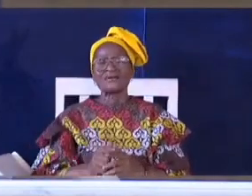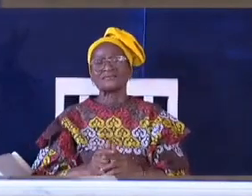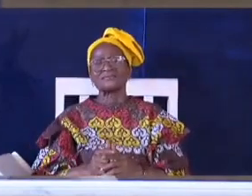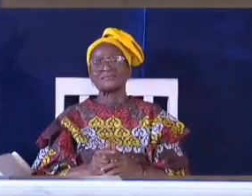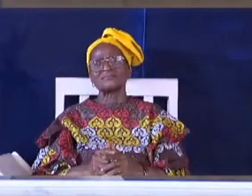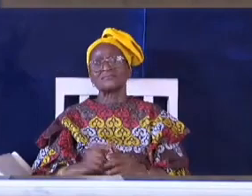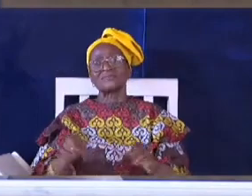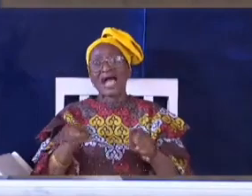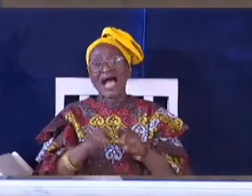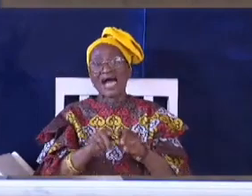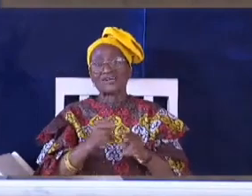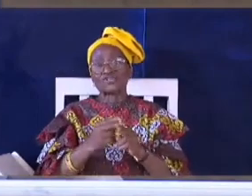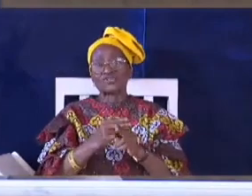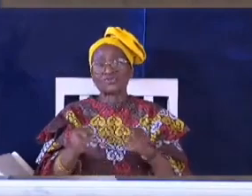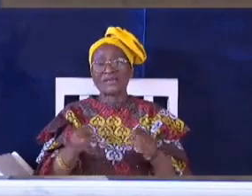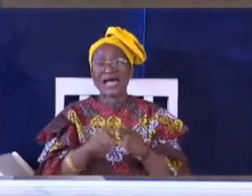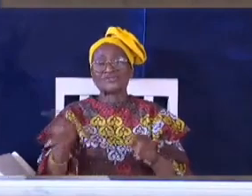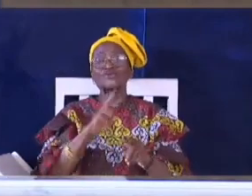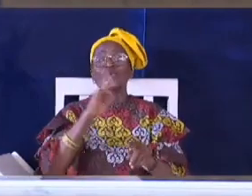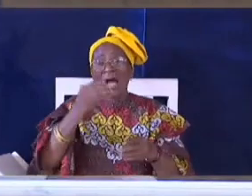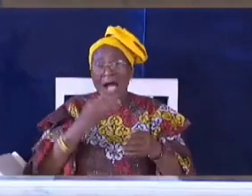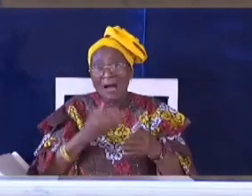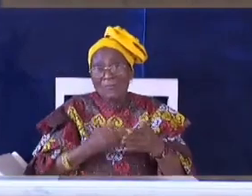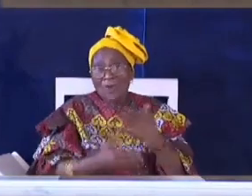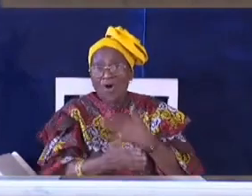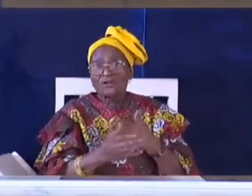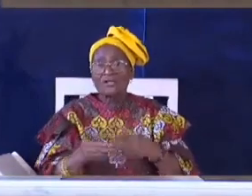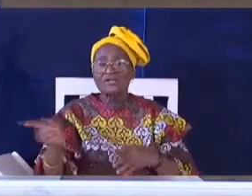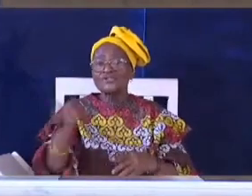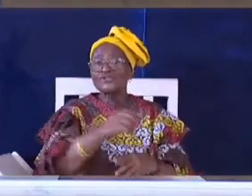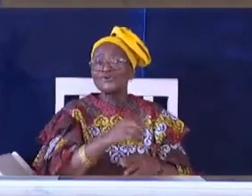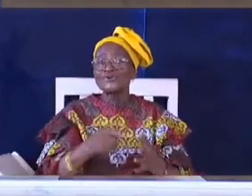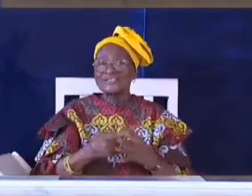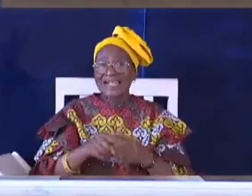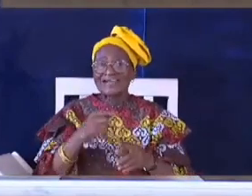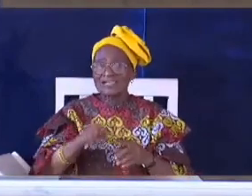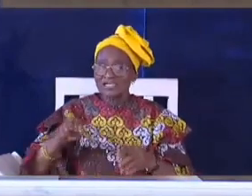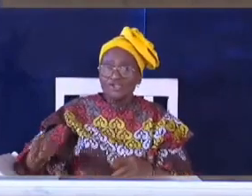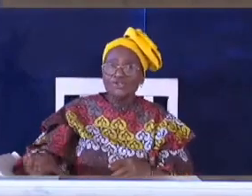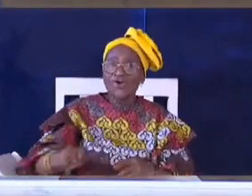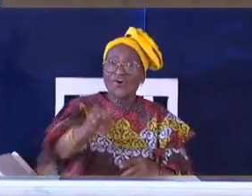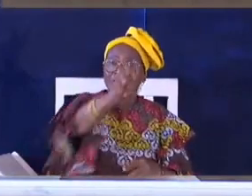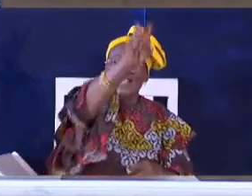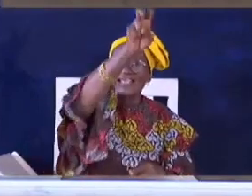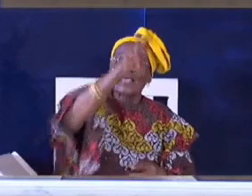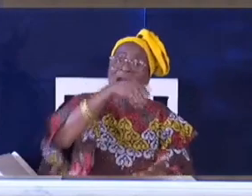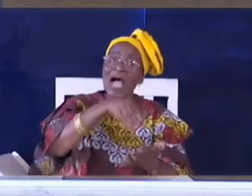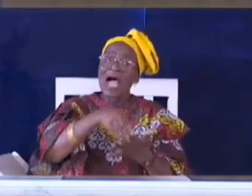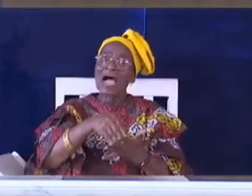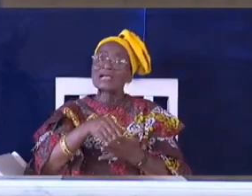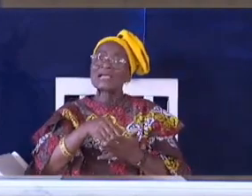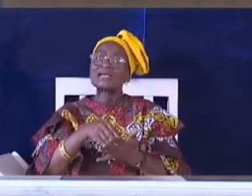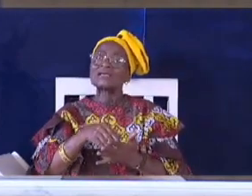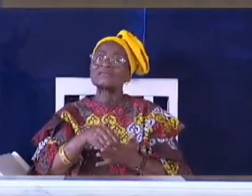The moment you are born, you begin the journey again to the grave.